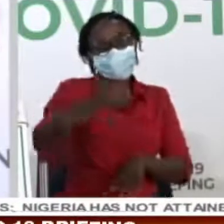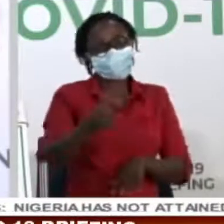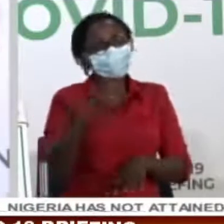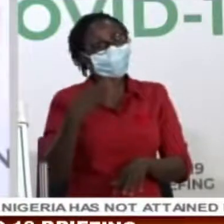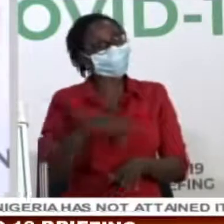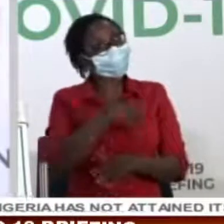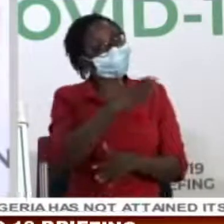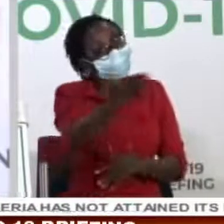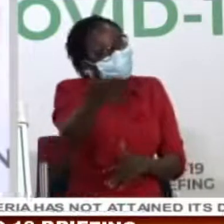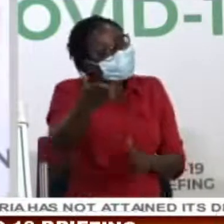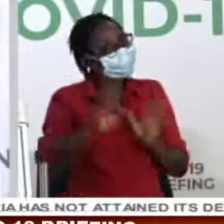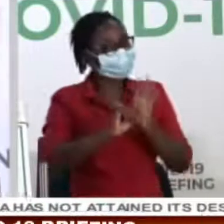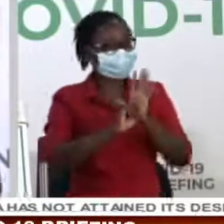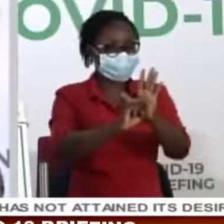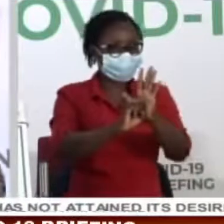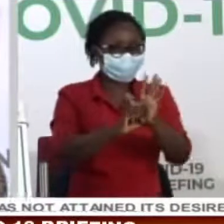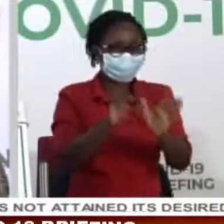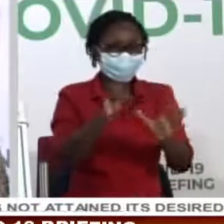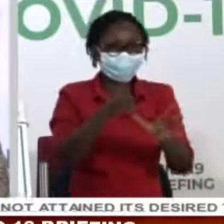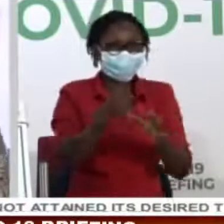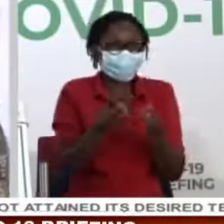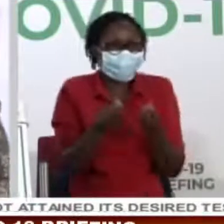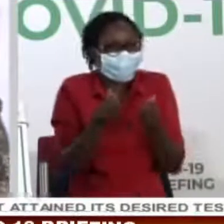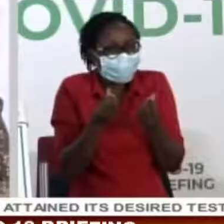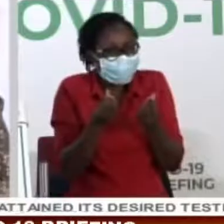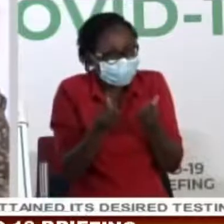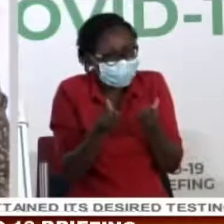symptoms, or even mild symptom,